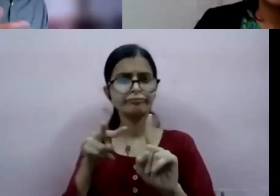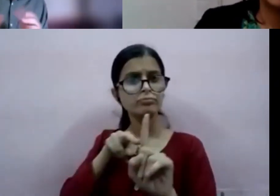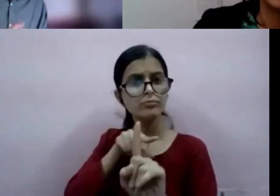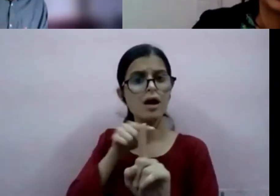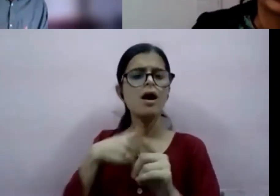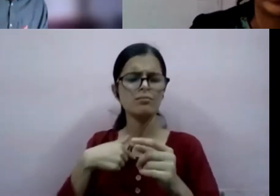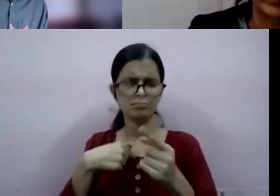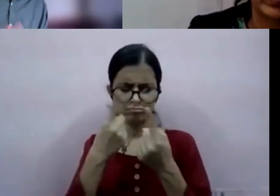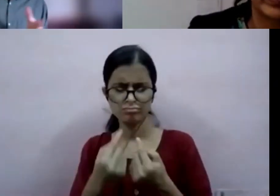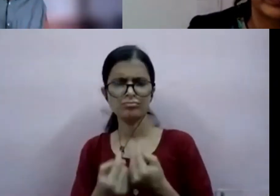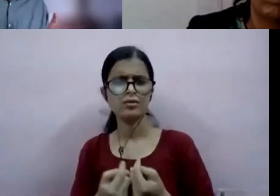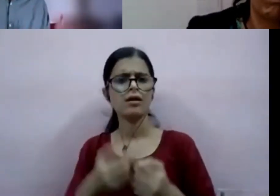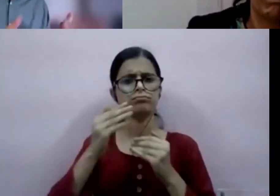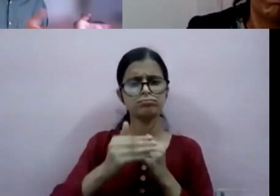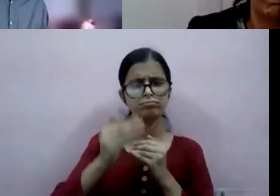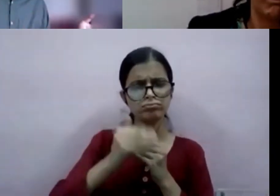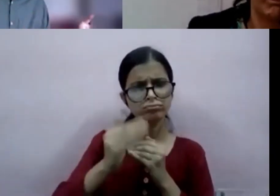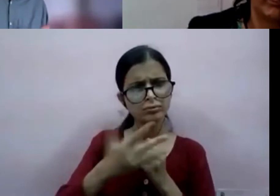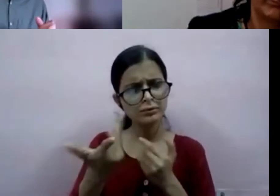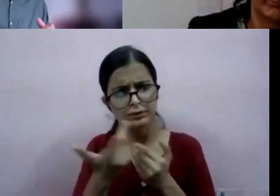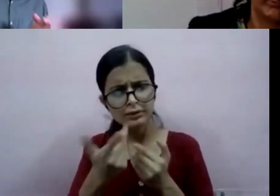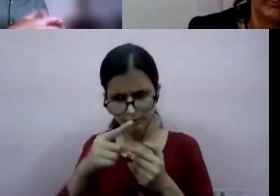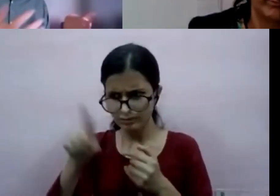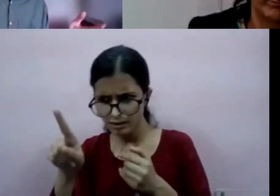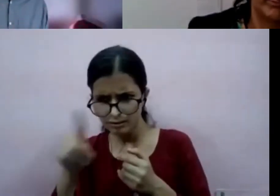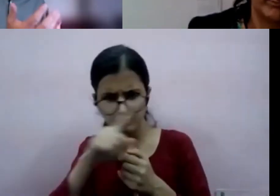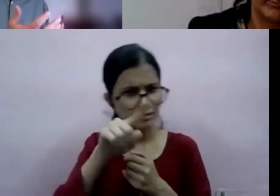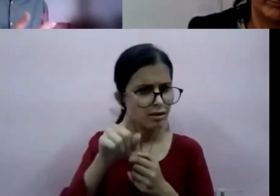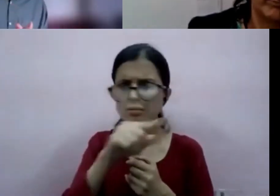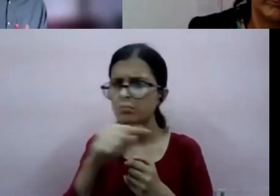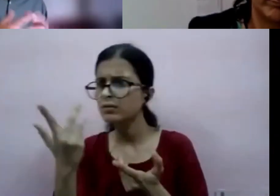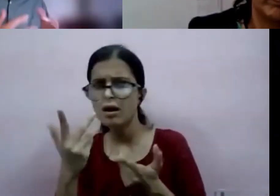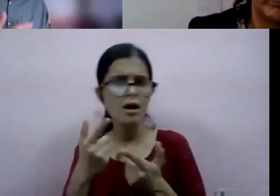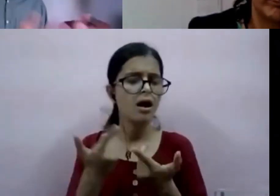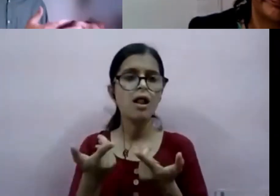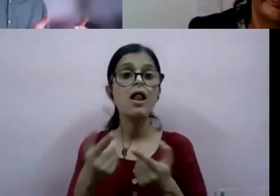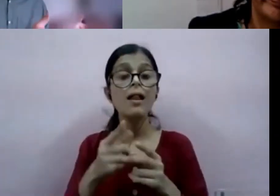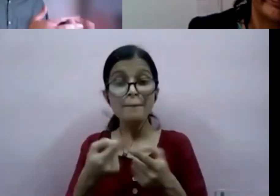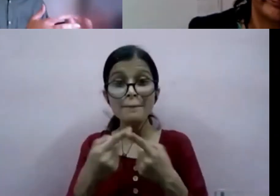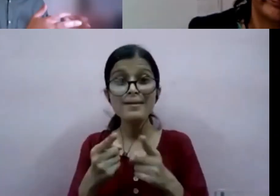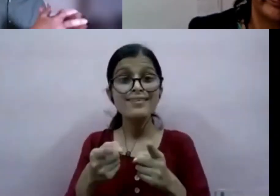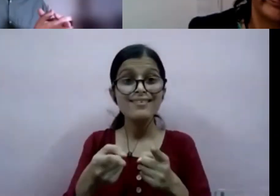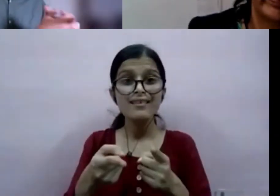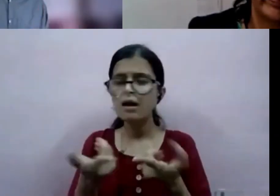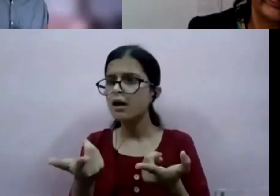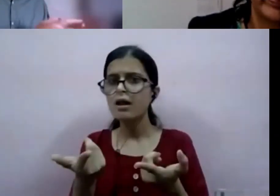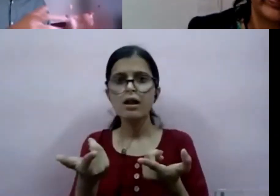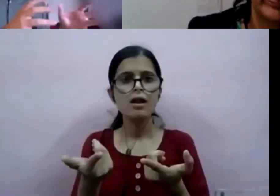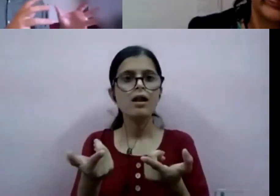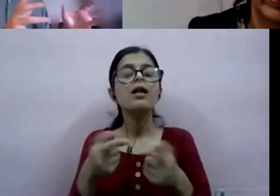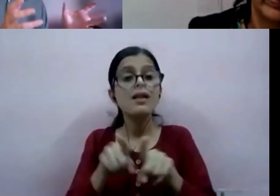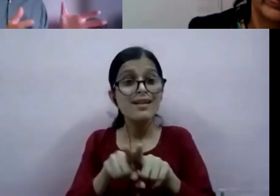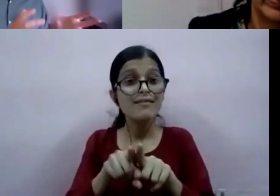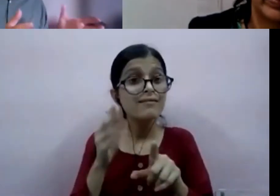constantly checking with each other about, is this right? Is this right? So we've not looked at it. We've not been, if you like, biased,